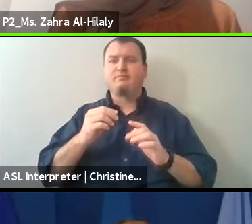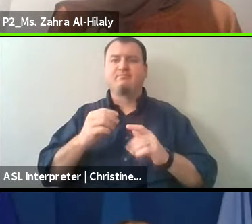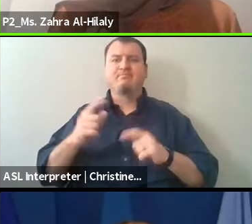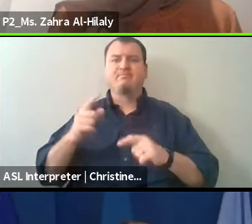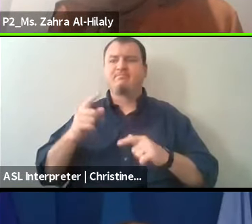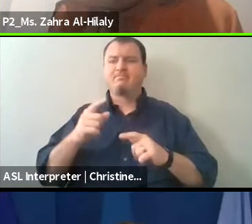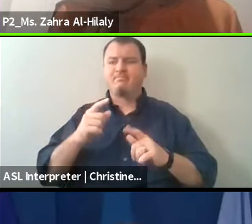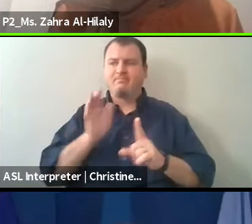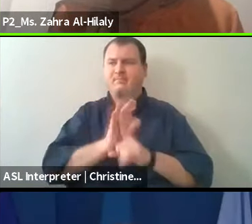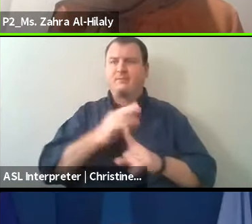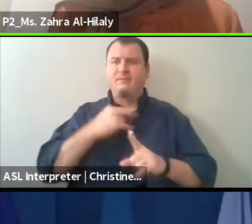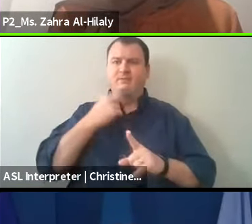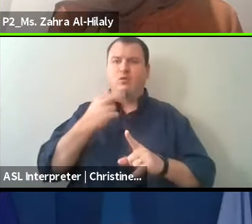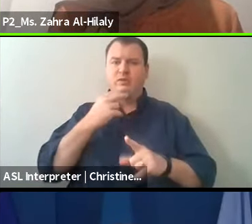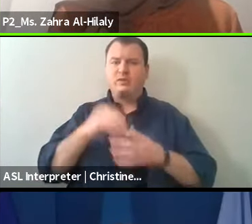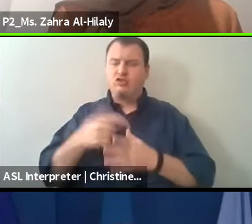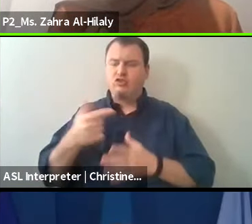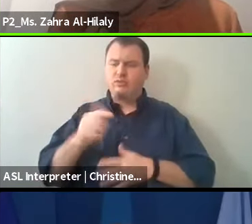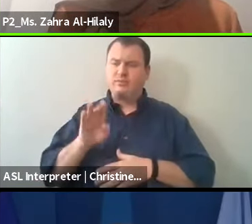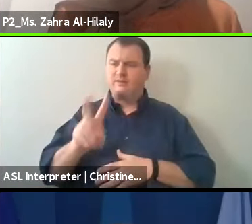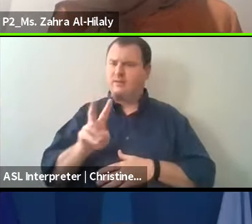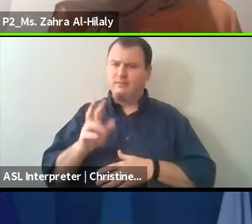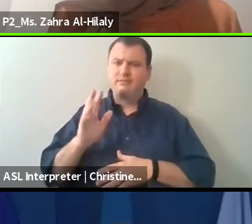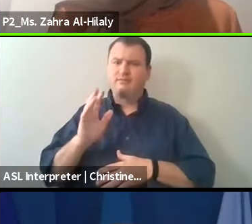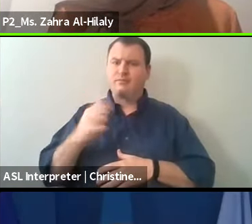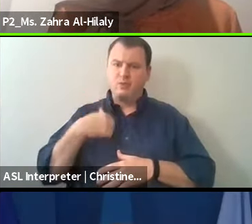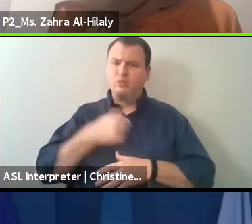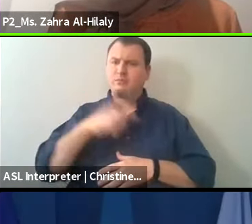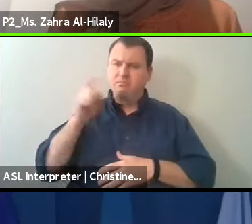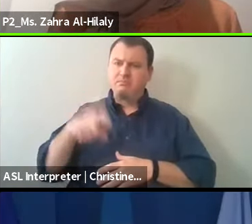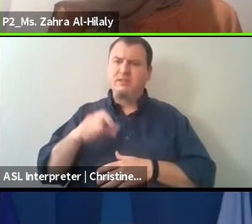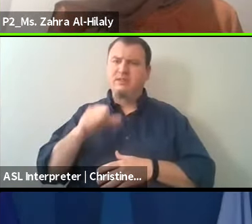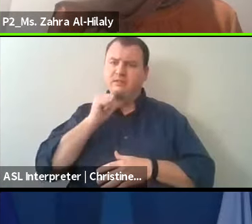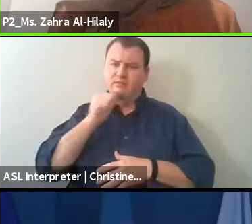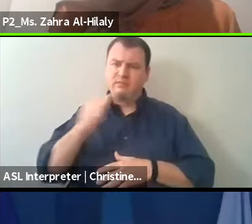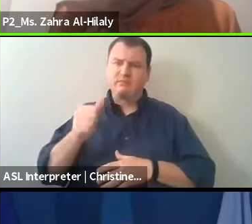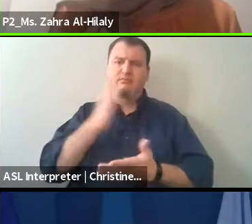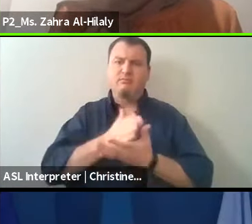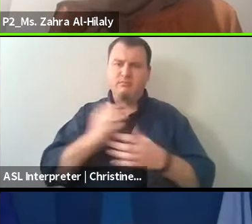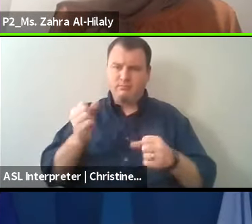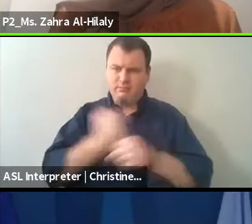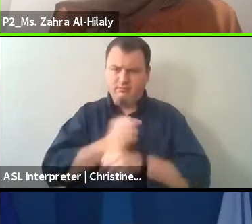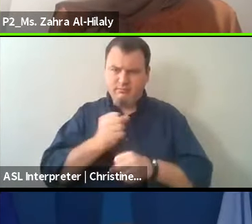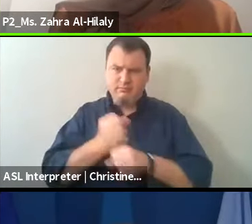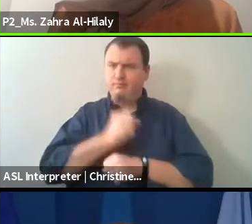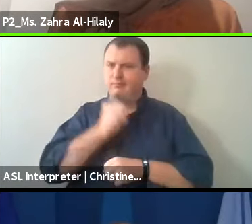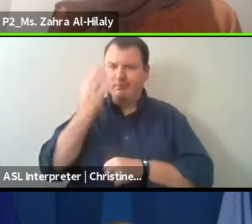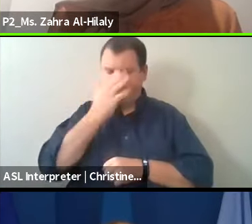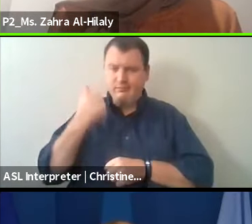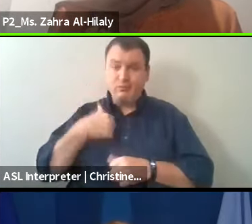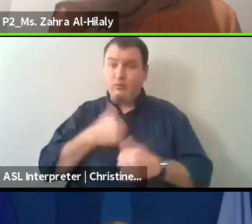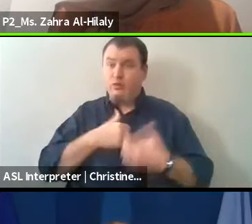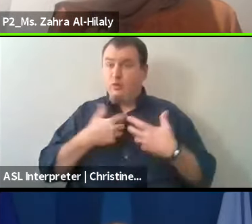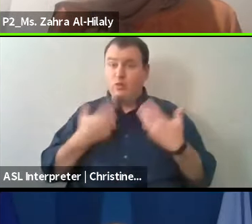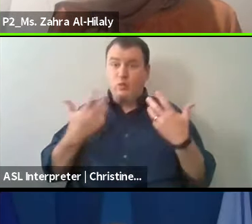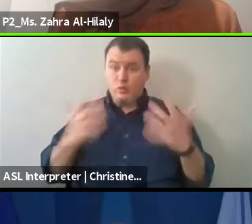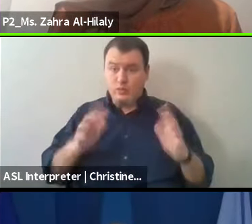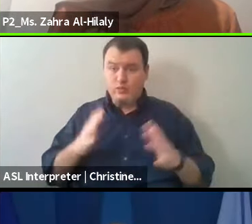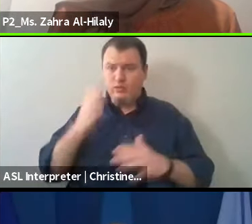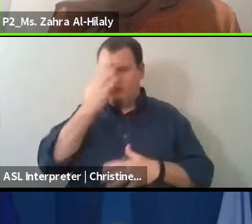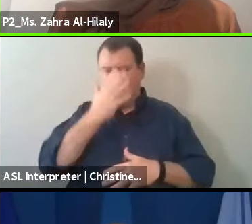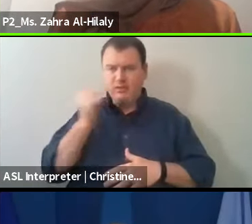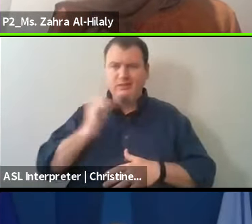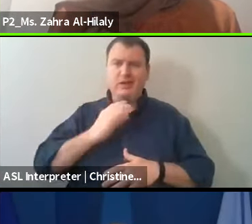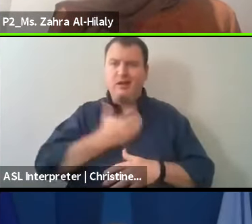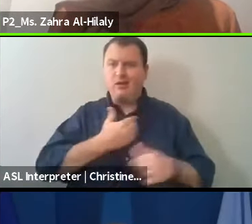GBV? All I can say is that we must not stop fighting, not because we don't want to, but because our lives